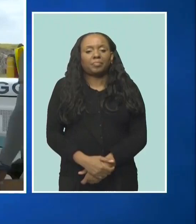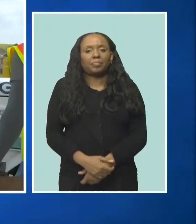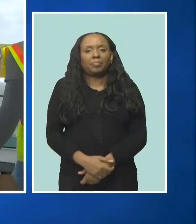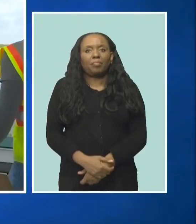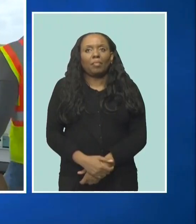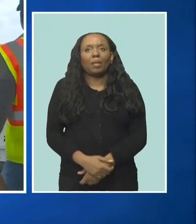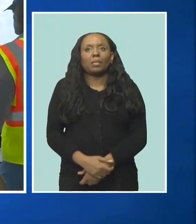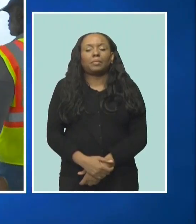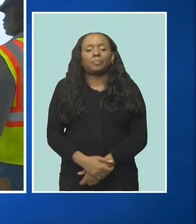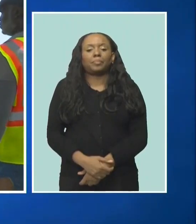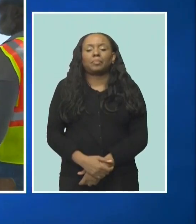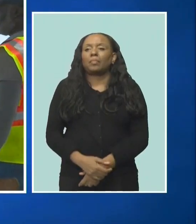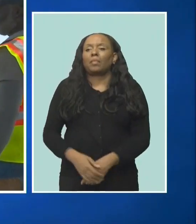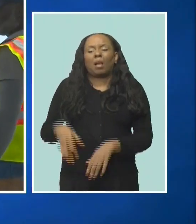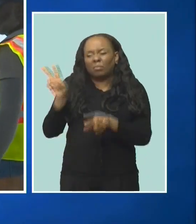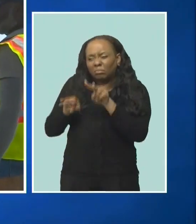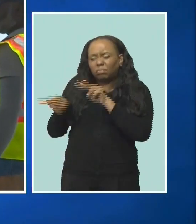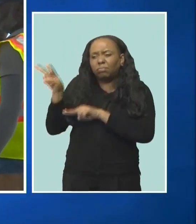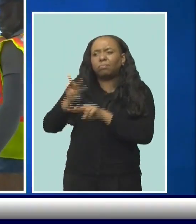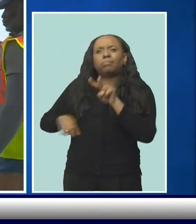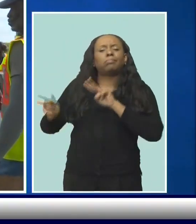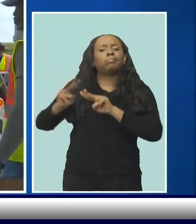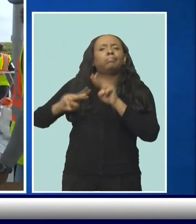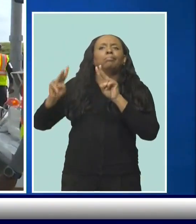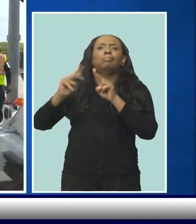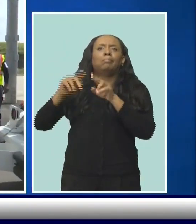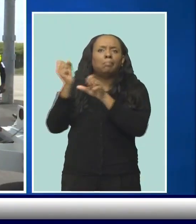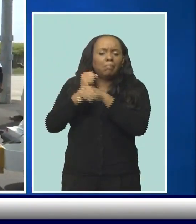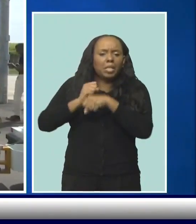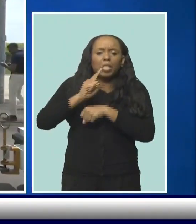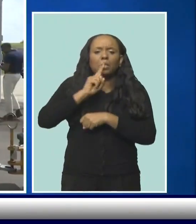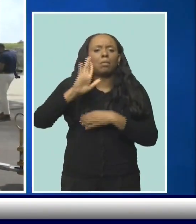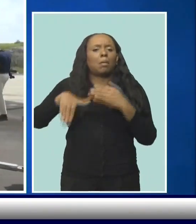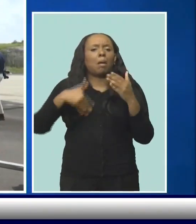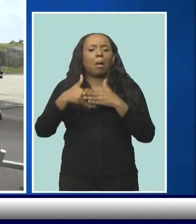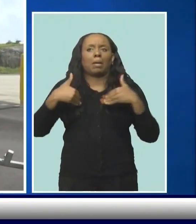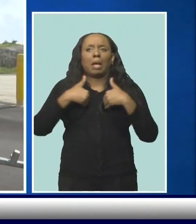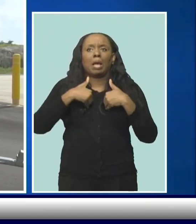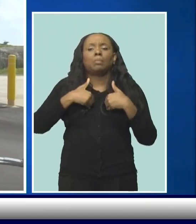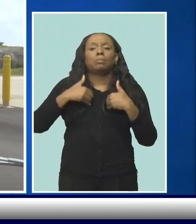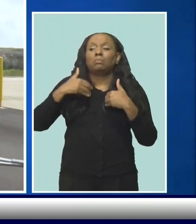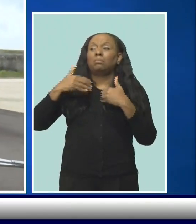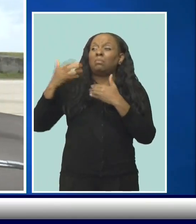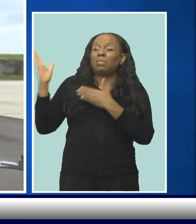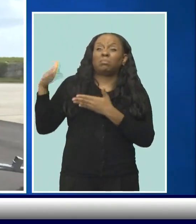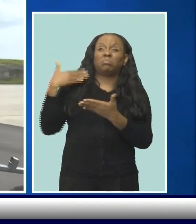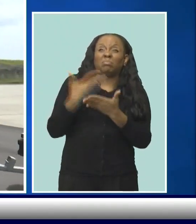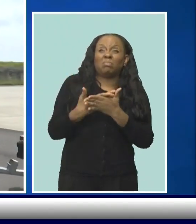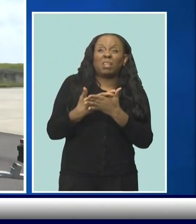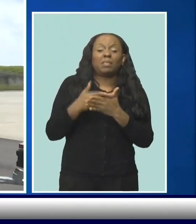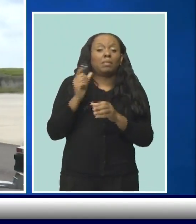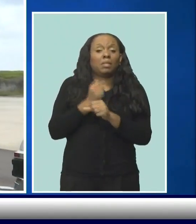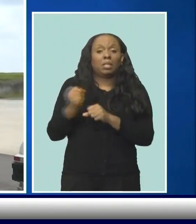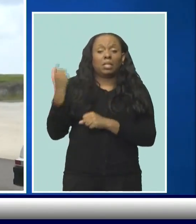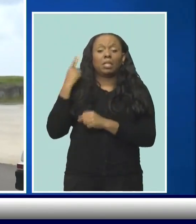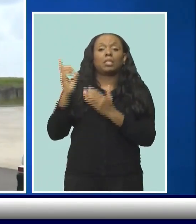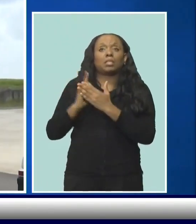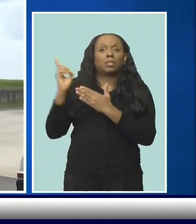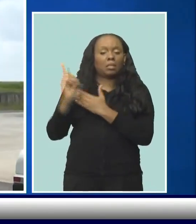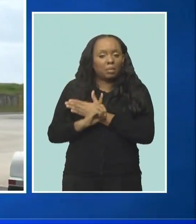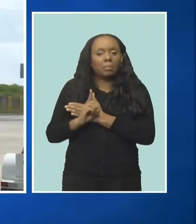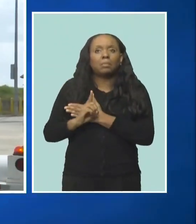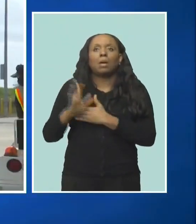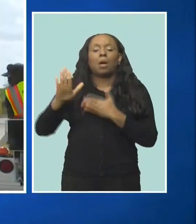All checks and balances were put in place to ensure the animals which arrived on the island last December came from an environment which is